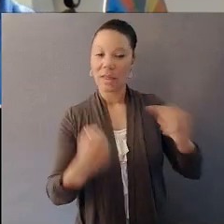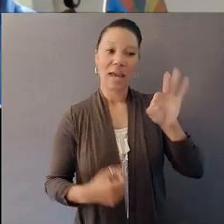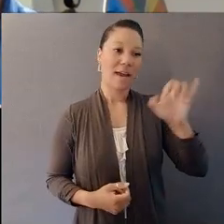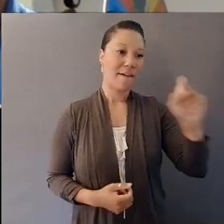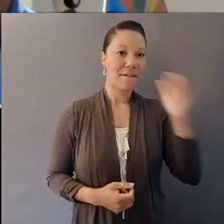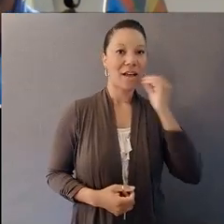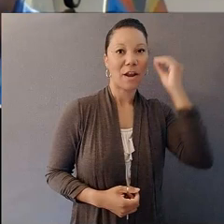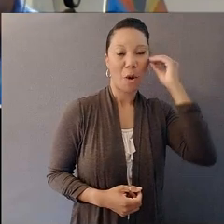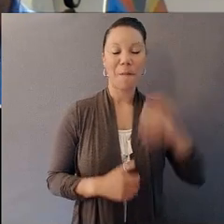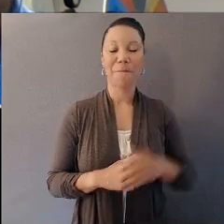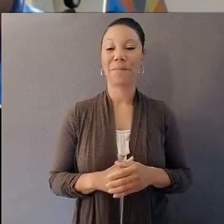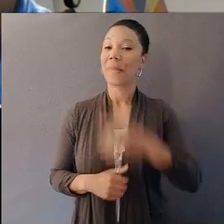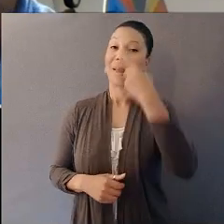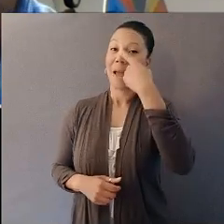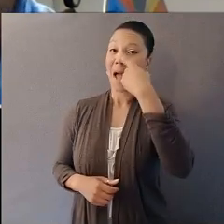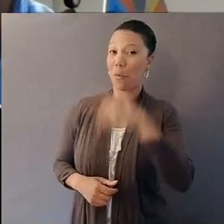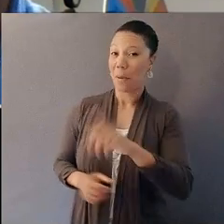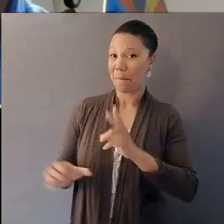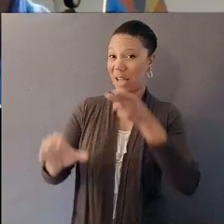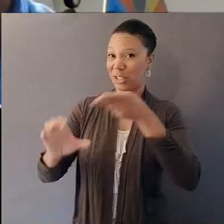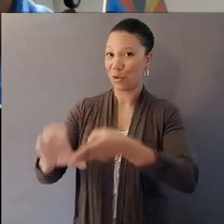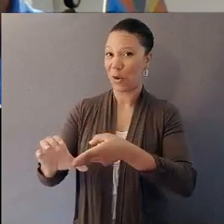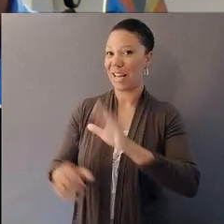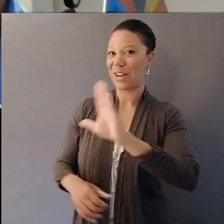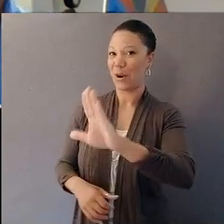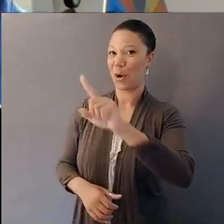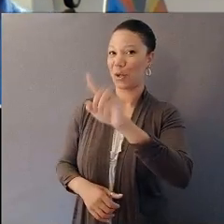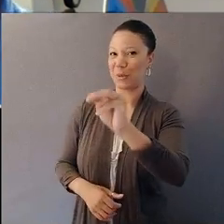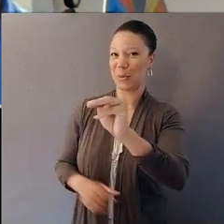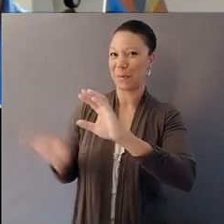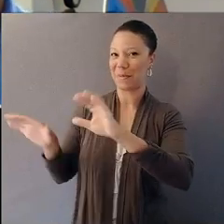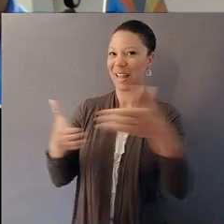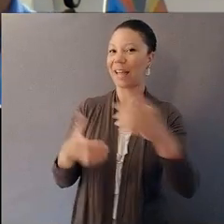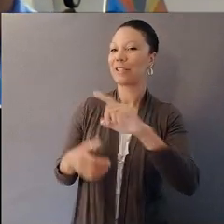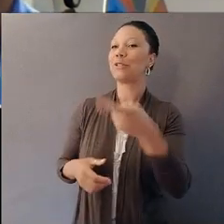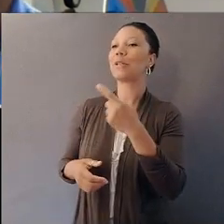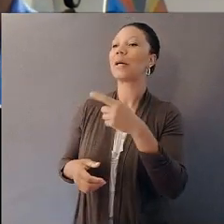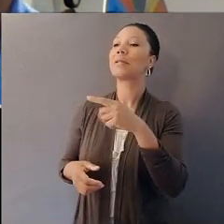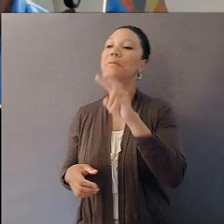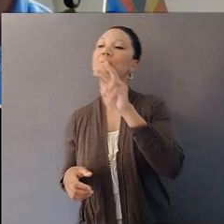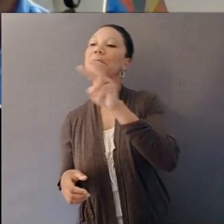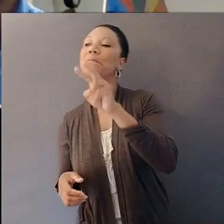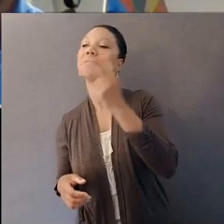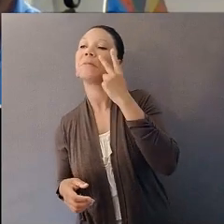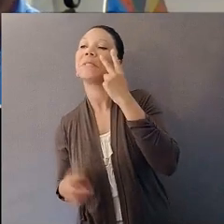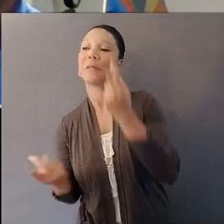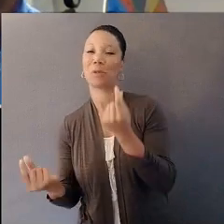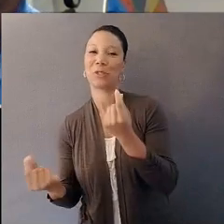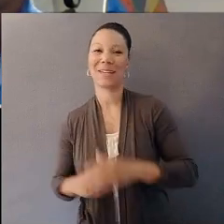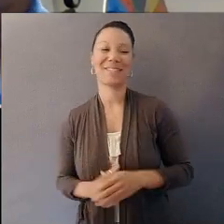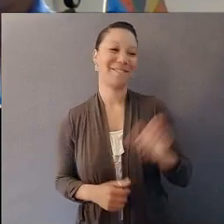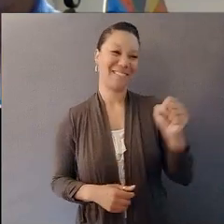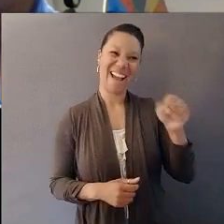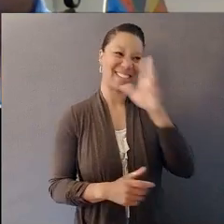also, I wouldn't mind joining one of her Zoom class meetings just to see how she does it. Exactly. It's